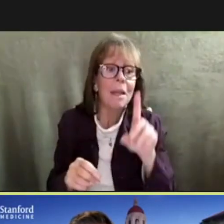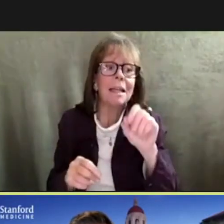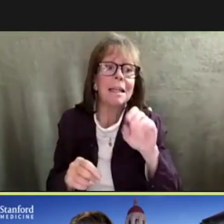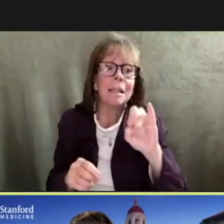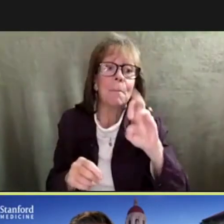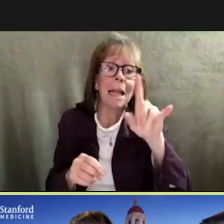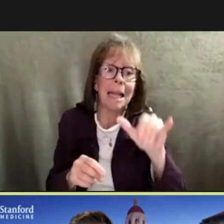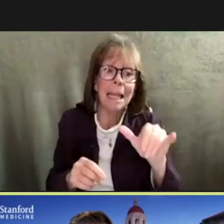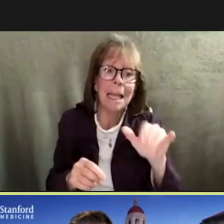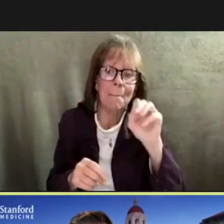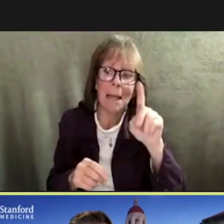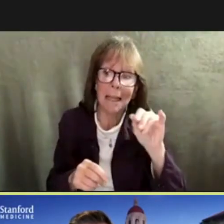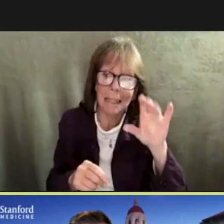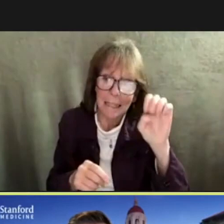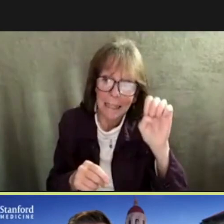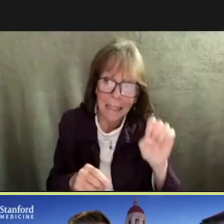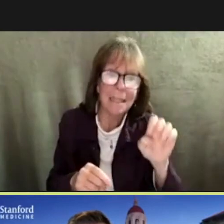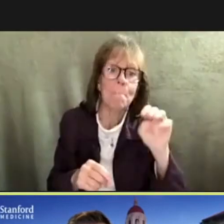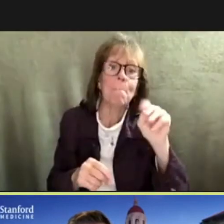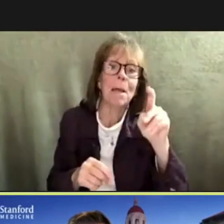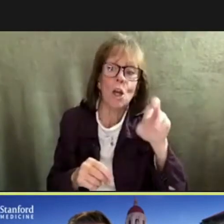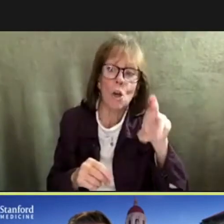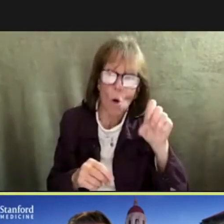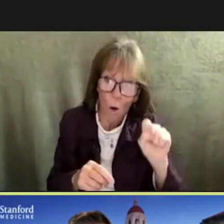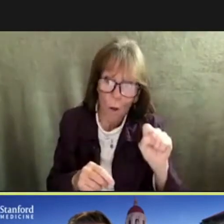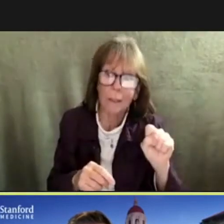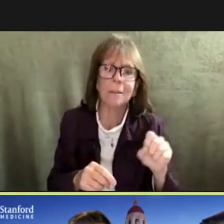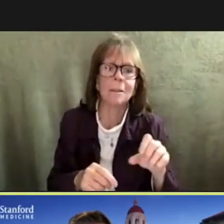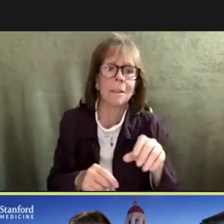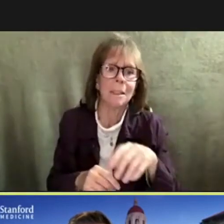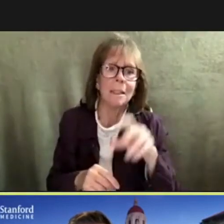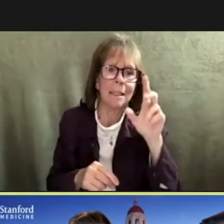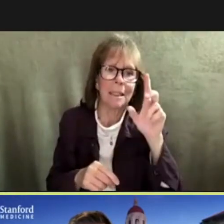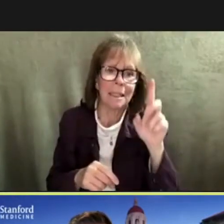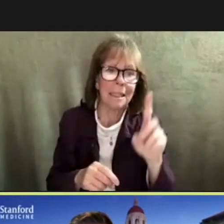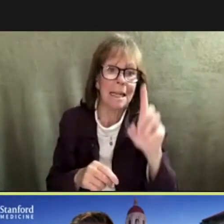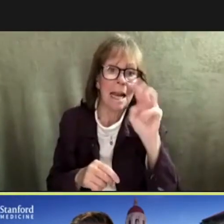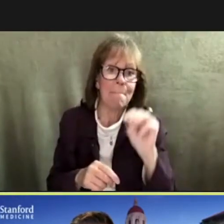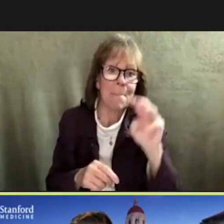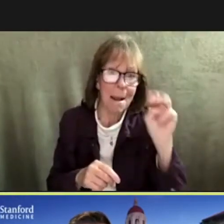disabilitymedmentors.org is our website, and you can email us at